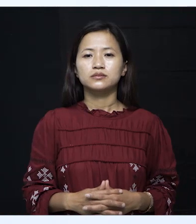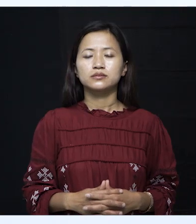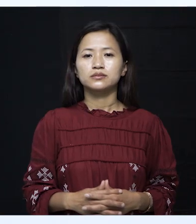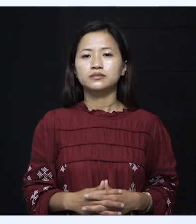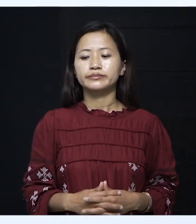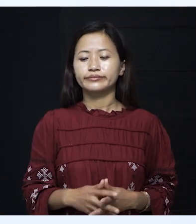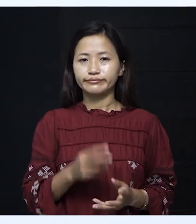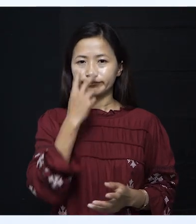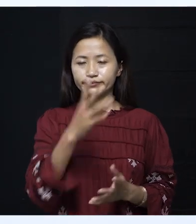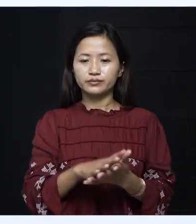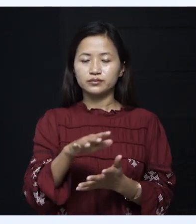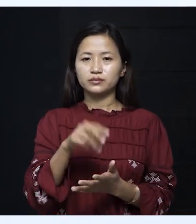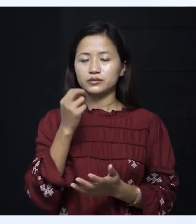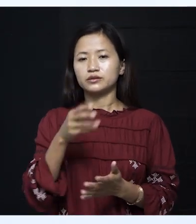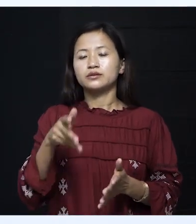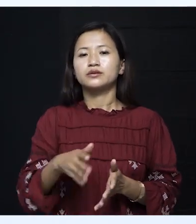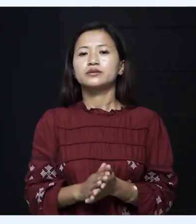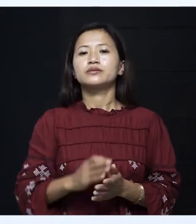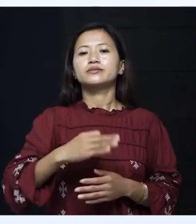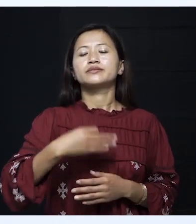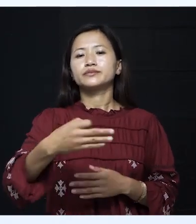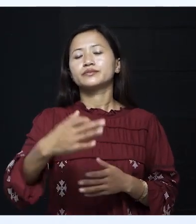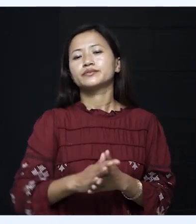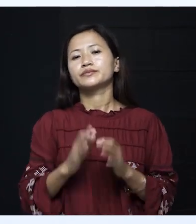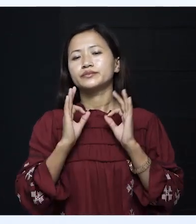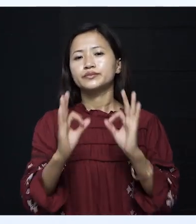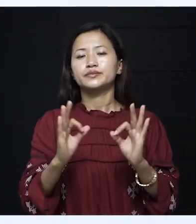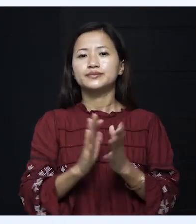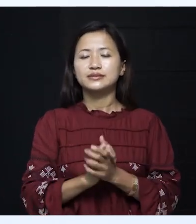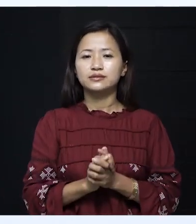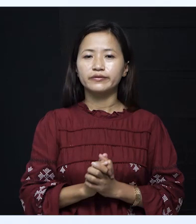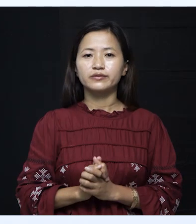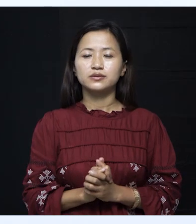So let's take a look at some of the examples of future perfect.